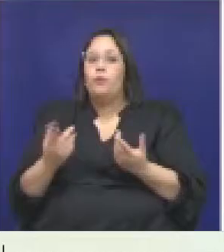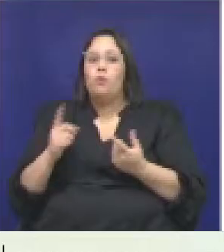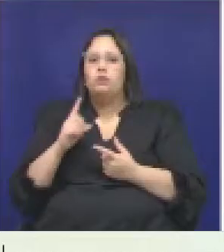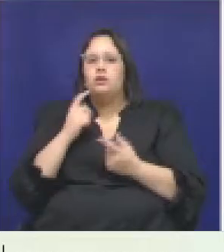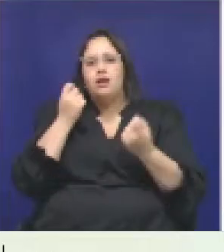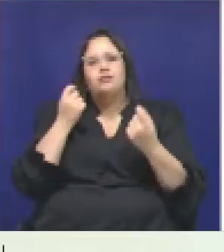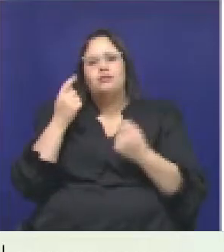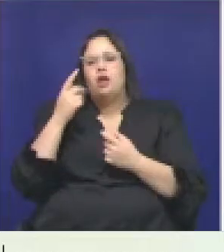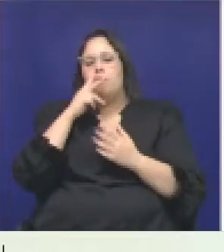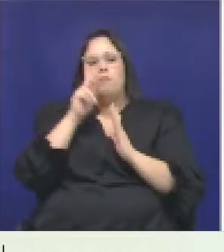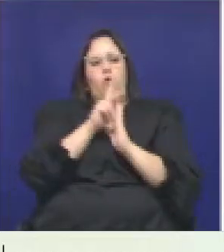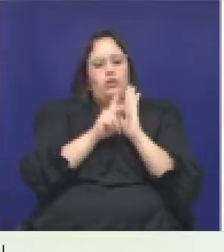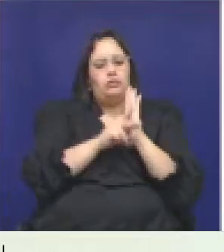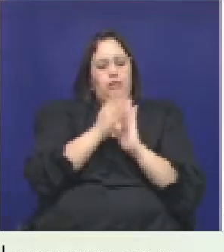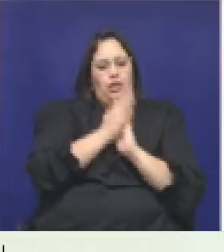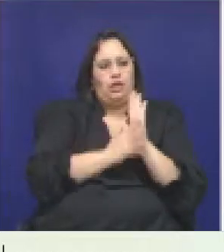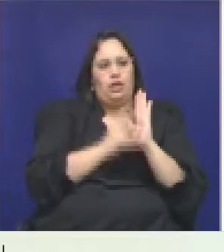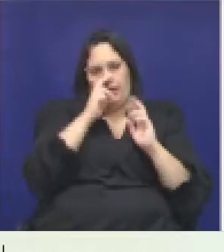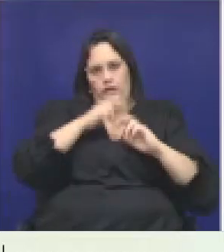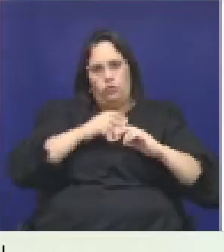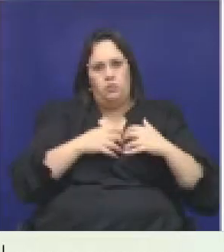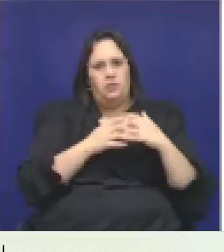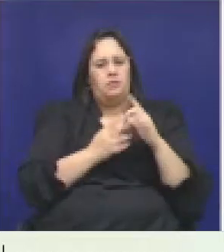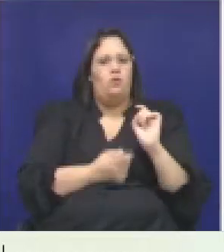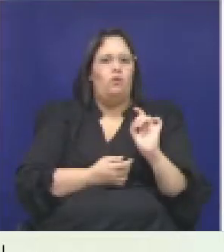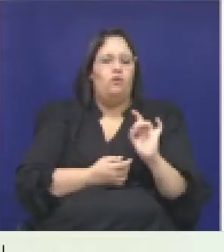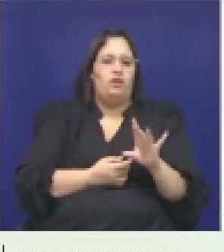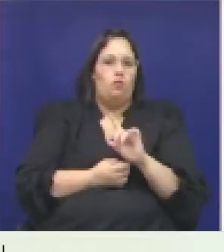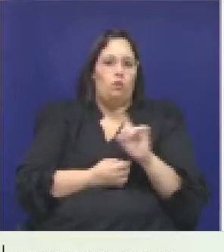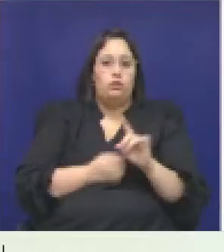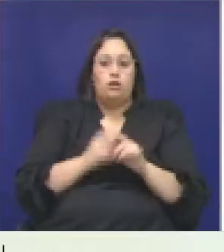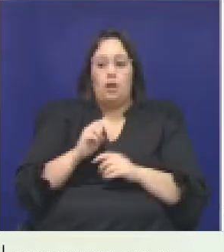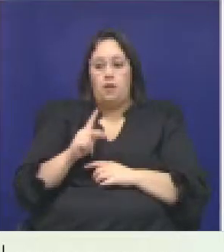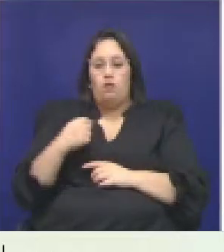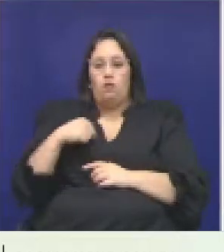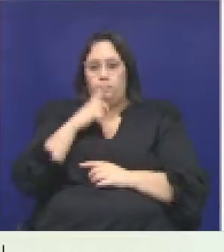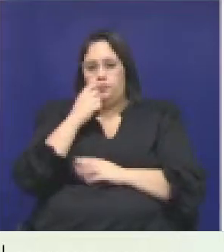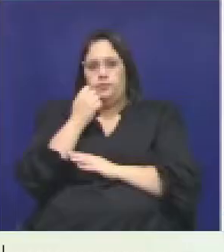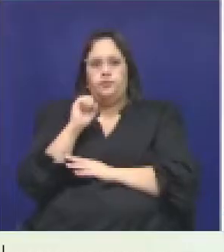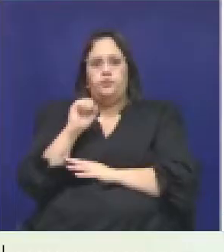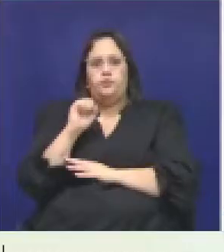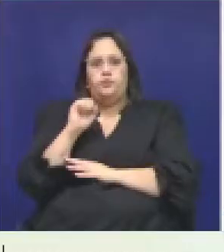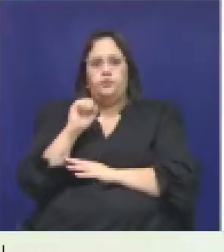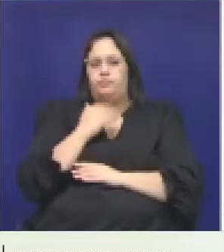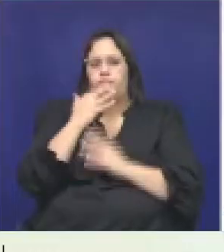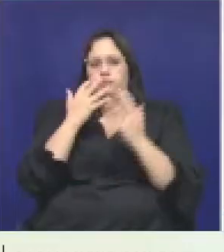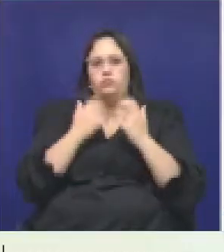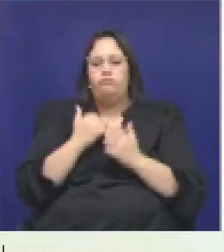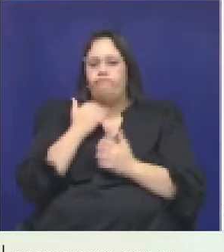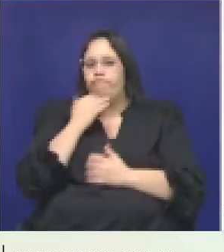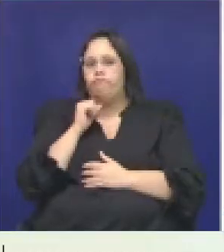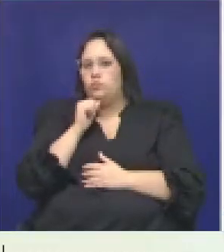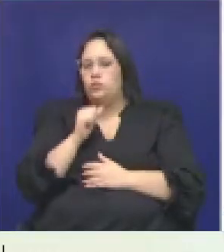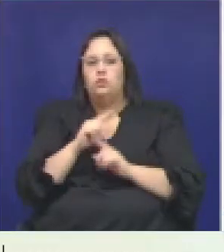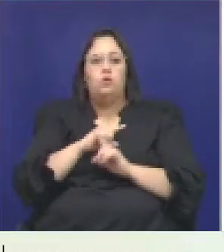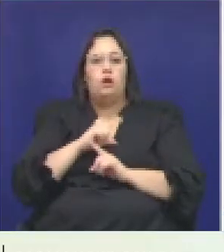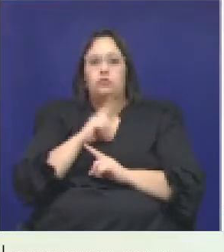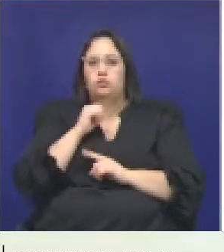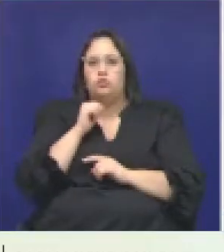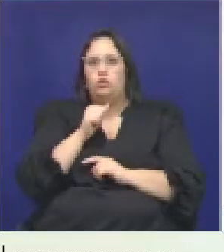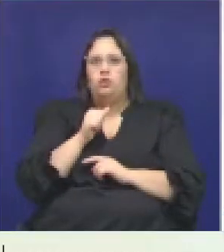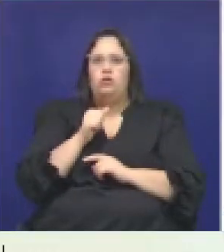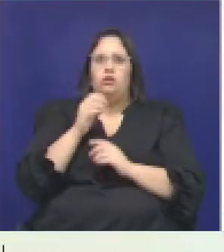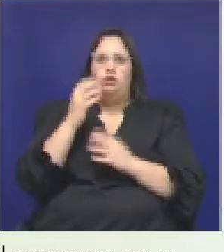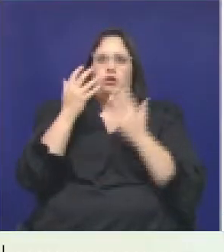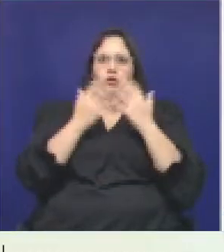what policy prescripts must be developed. The MK Party rejects this inadequate budget as it will not equip